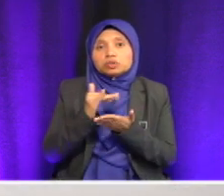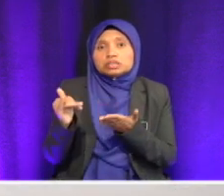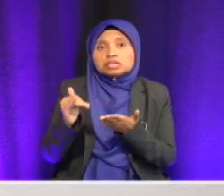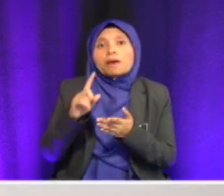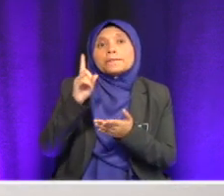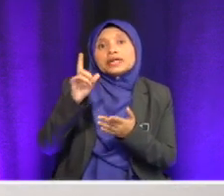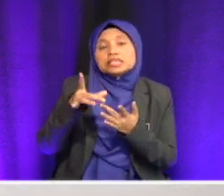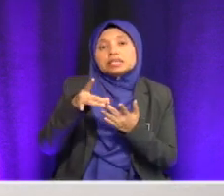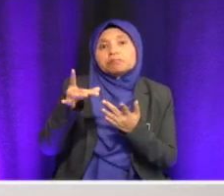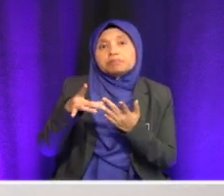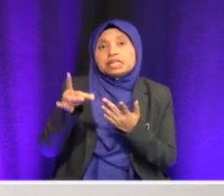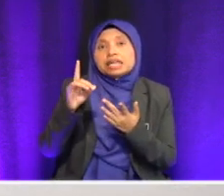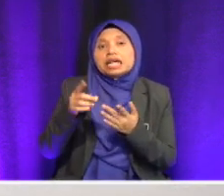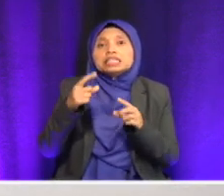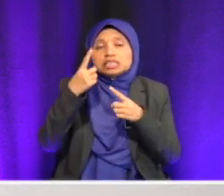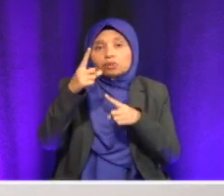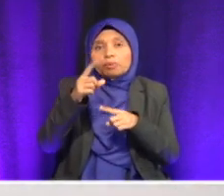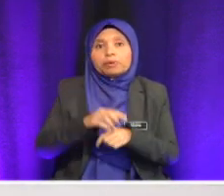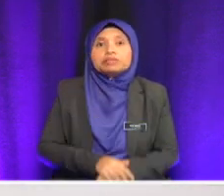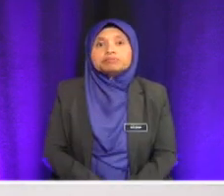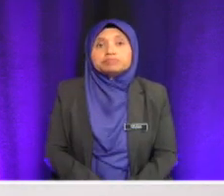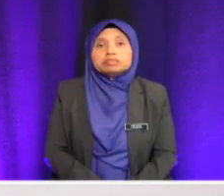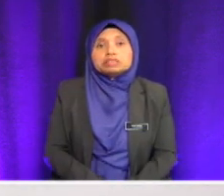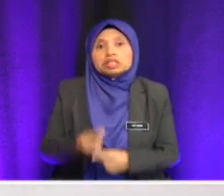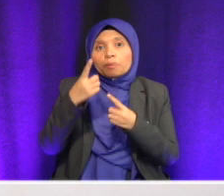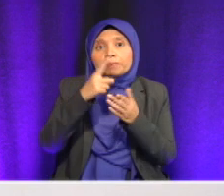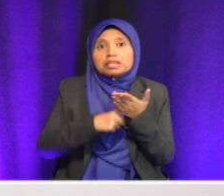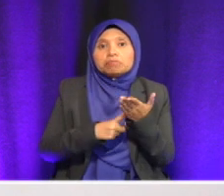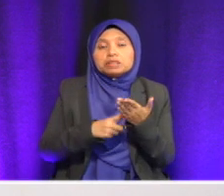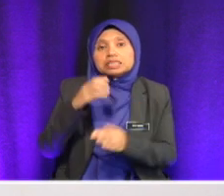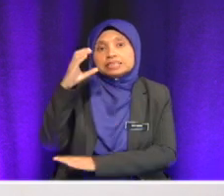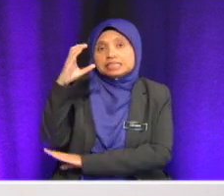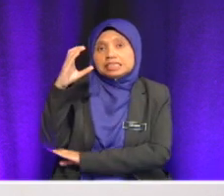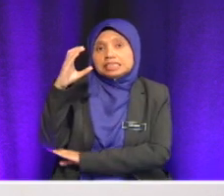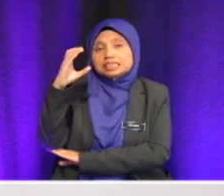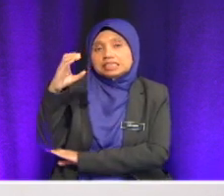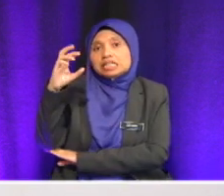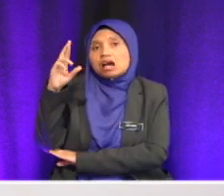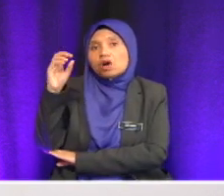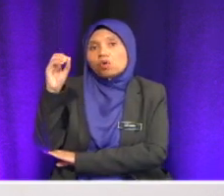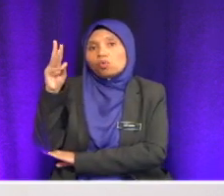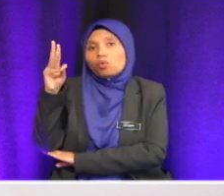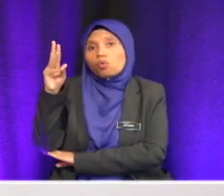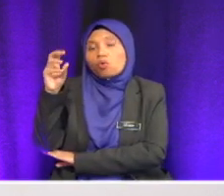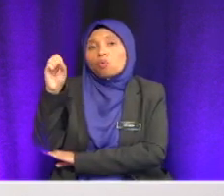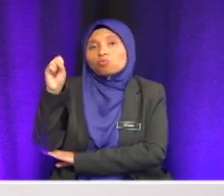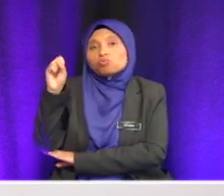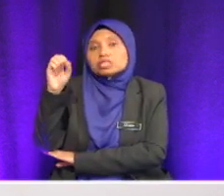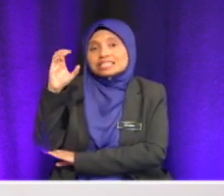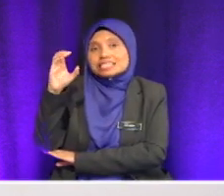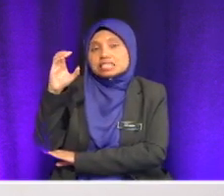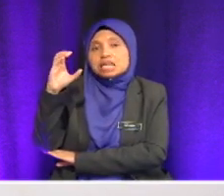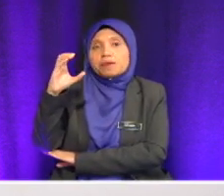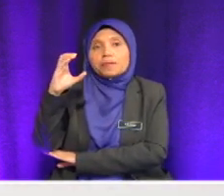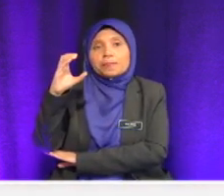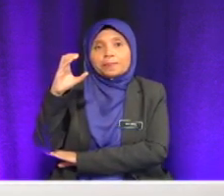is your answer? Show me the letter. So Okay, it's related C. to crow. What Okay, about the rest of you? I'm